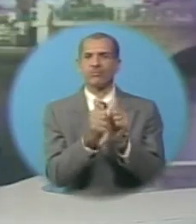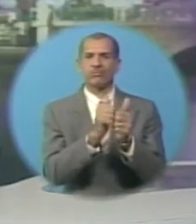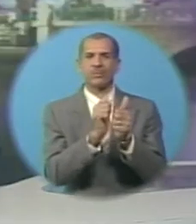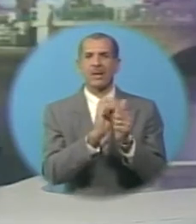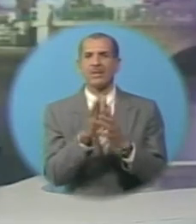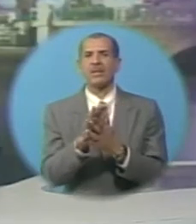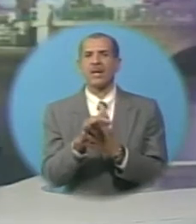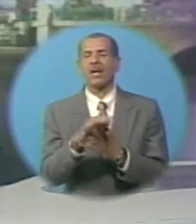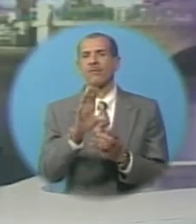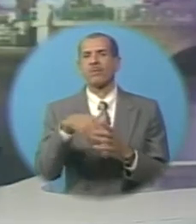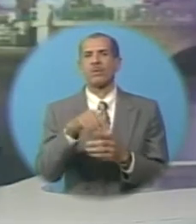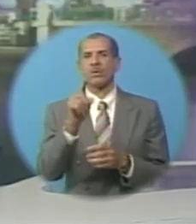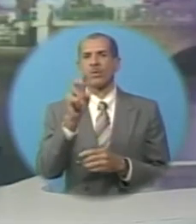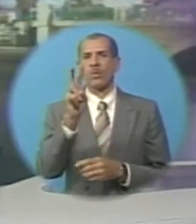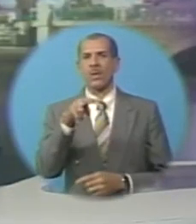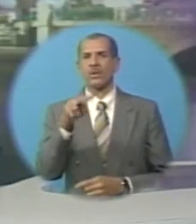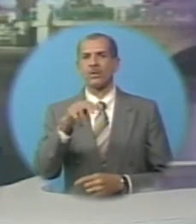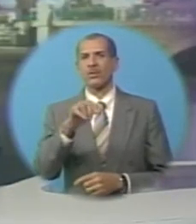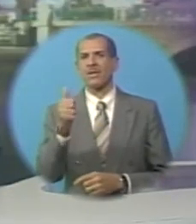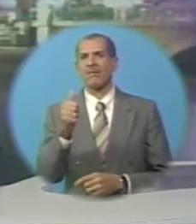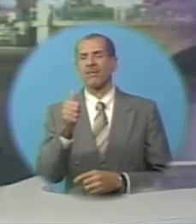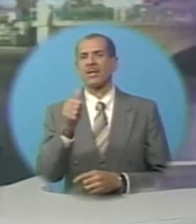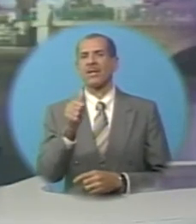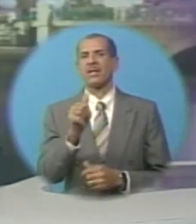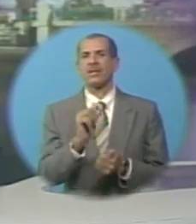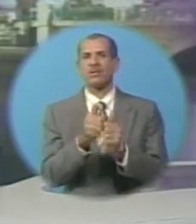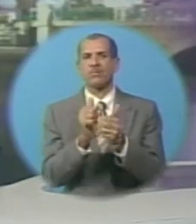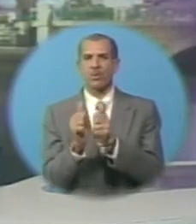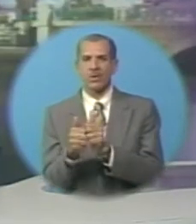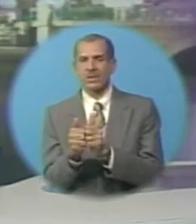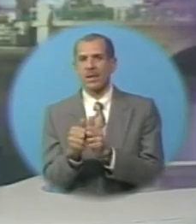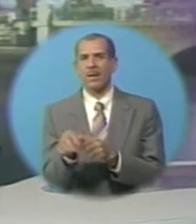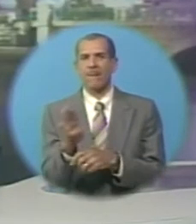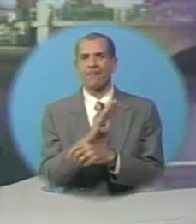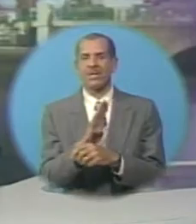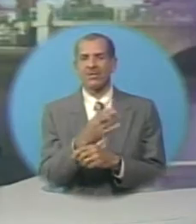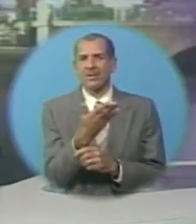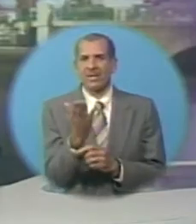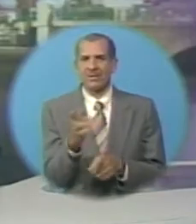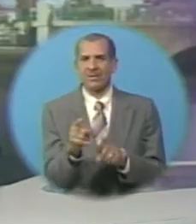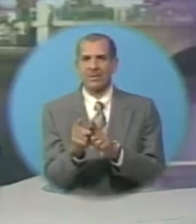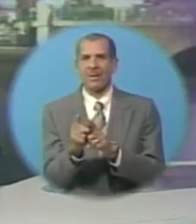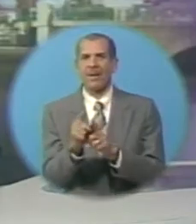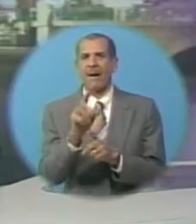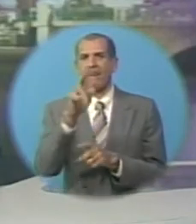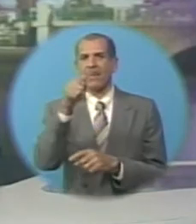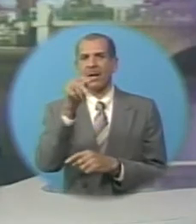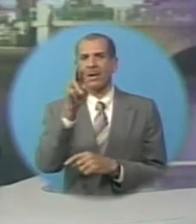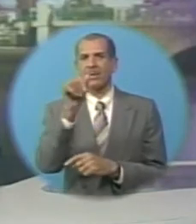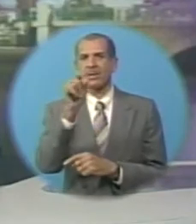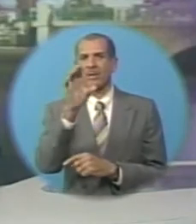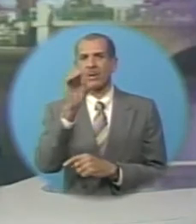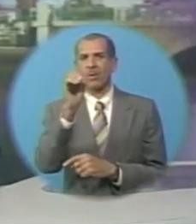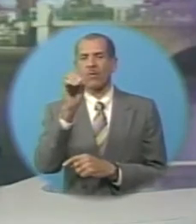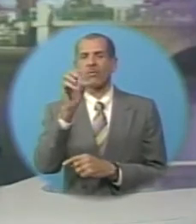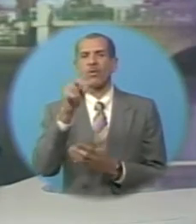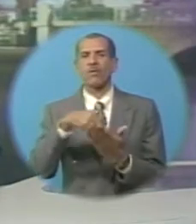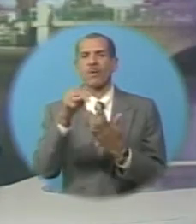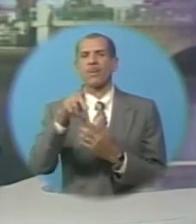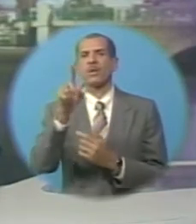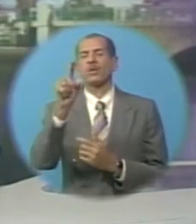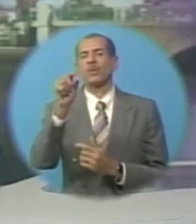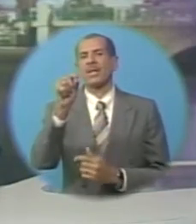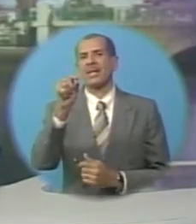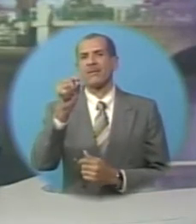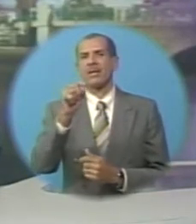in 22 different sports, including an array of beach events to be hosted at Pirates Cove on November 20th. The